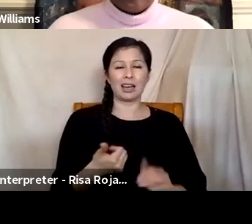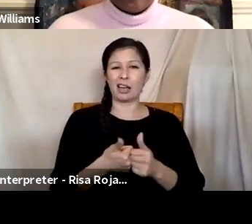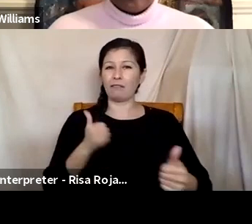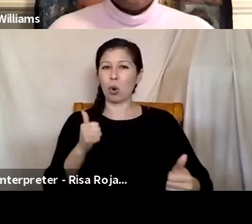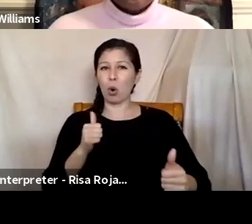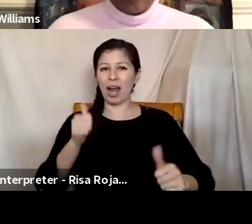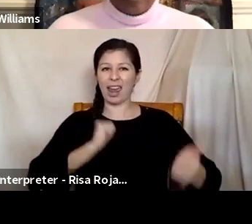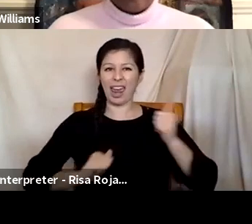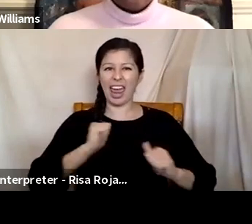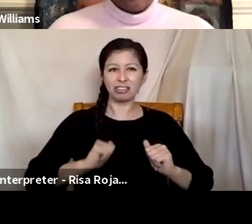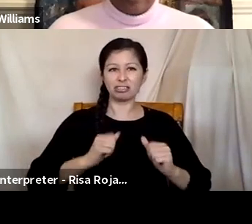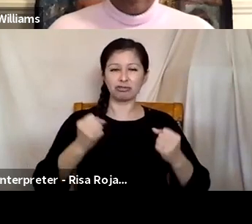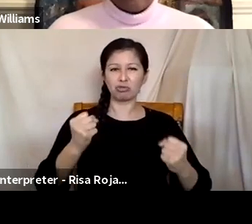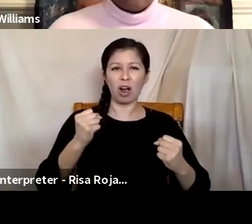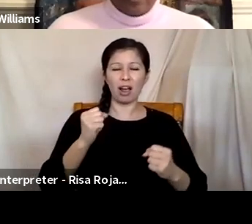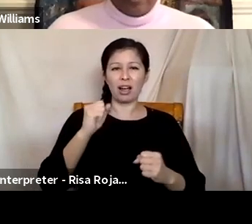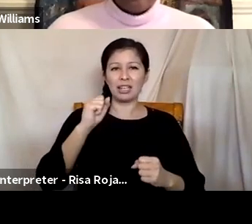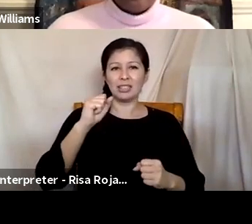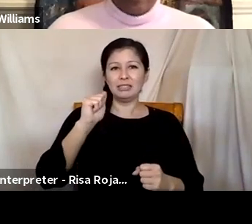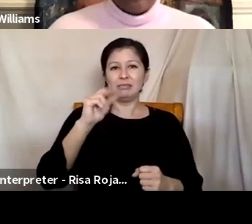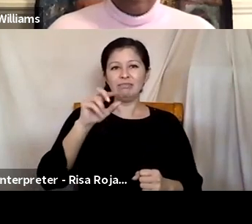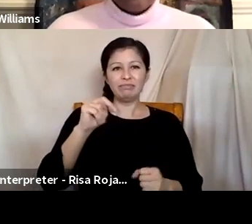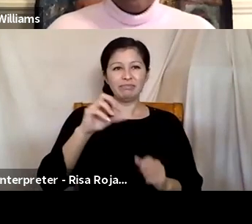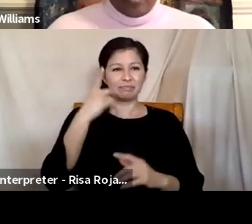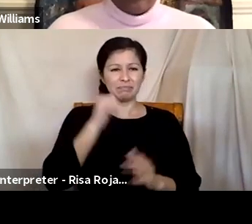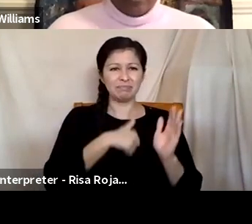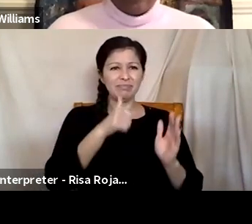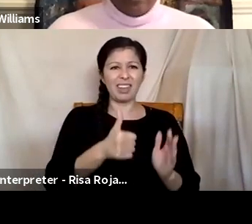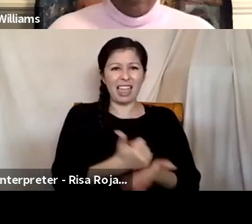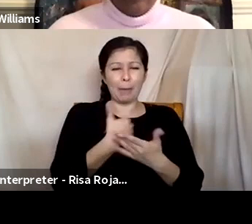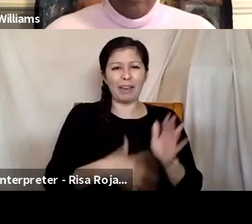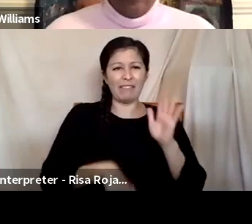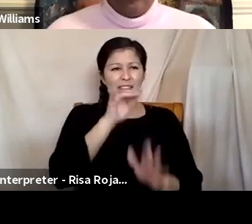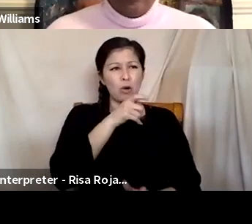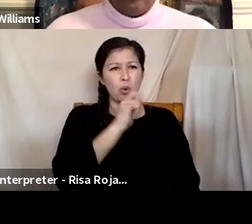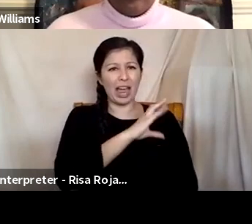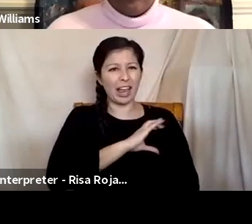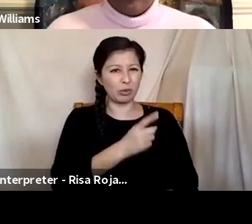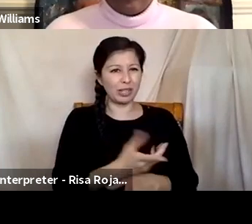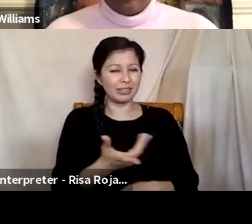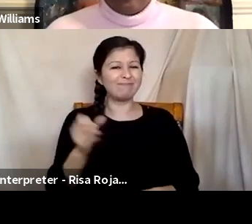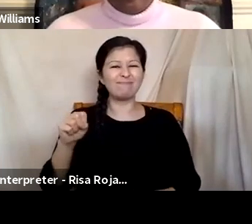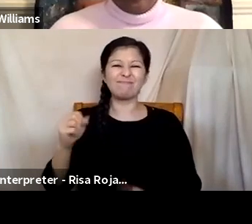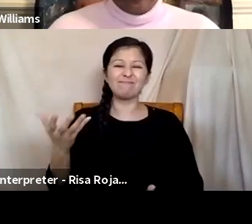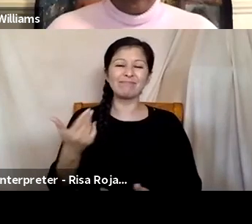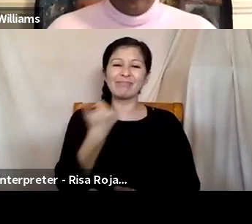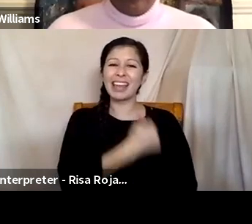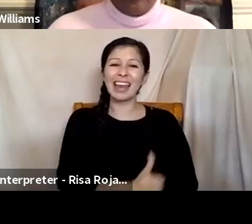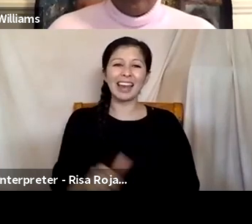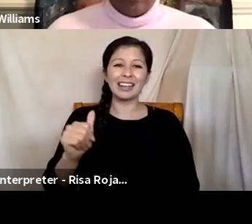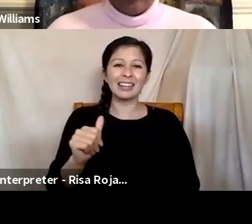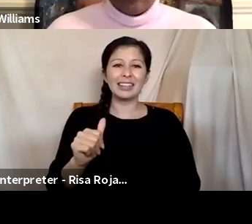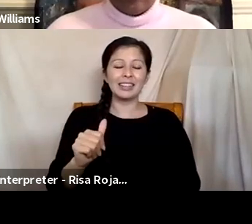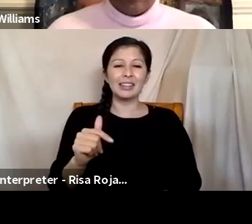action-y audition scene because it doesn't help us find the character. anything that I'm sure, again, I'm sure we